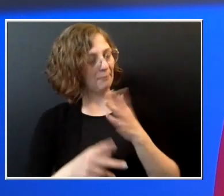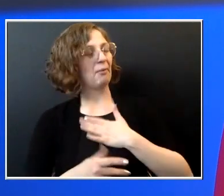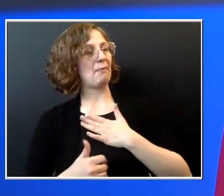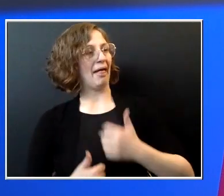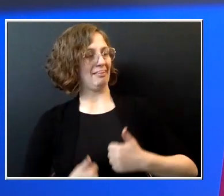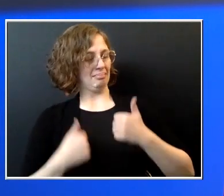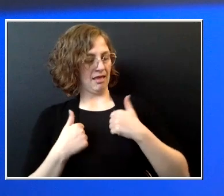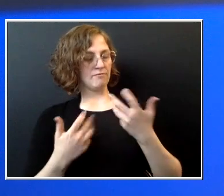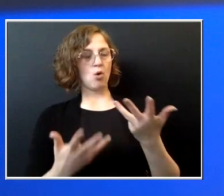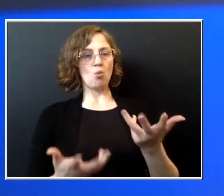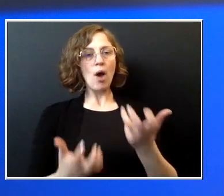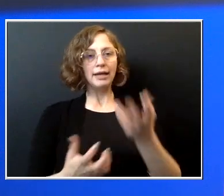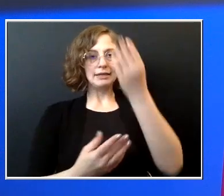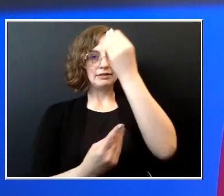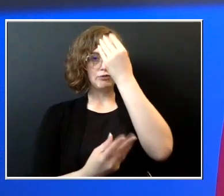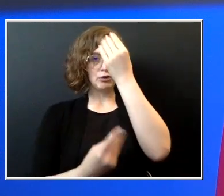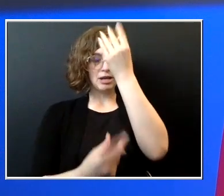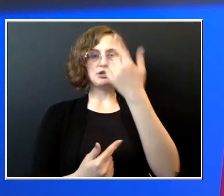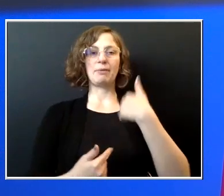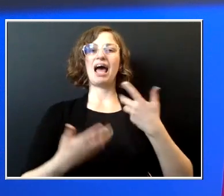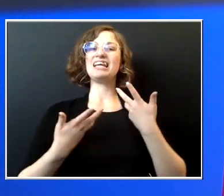to communicate with everyone directly.